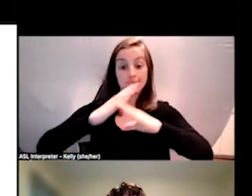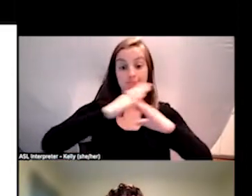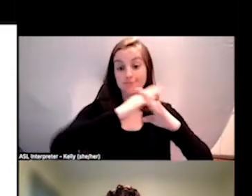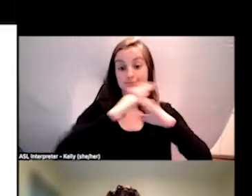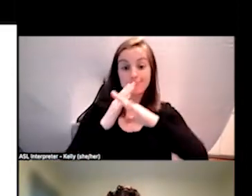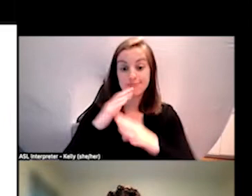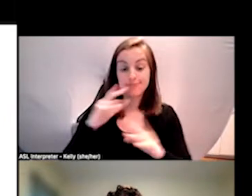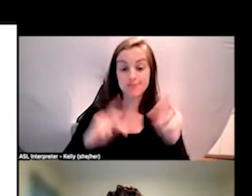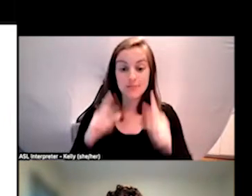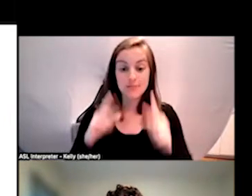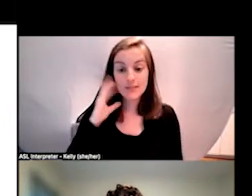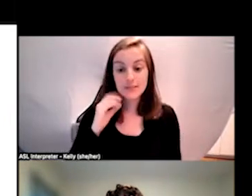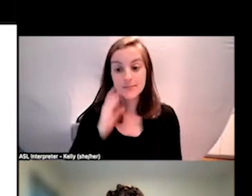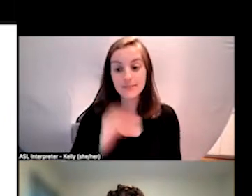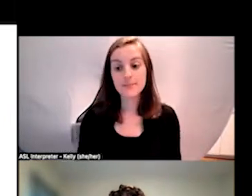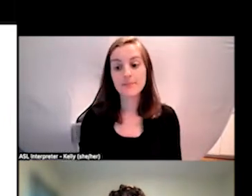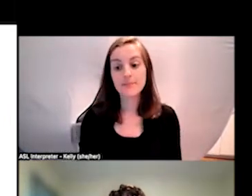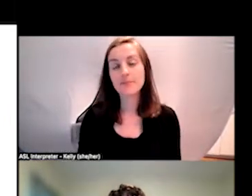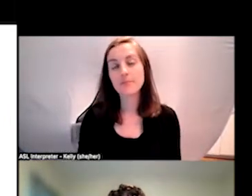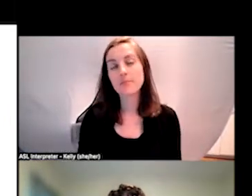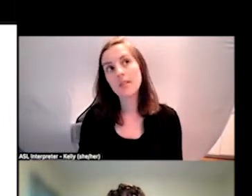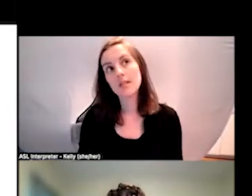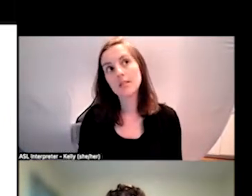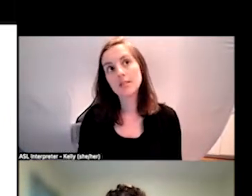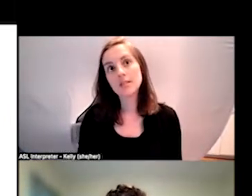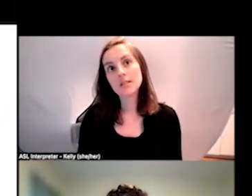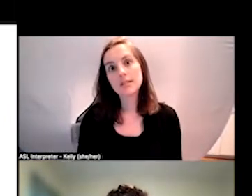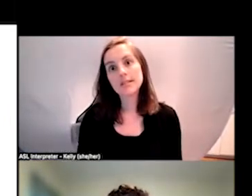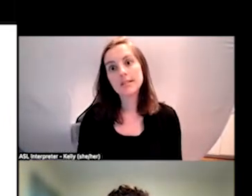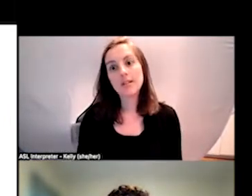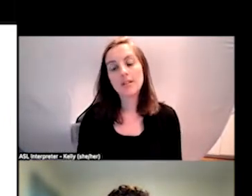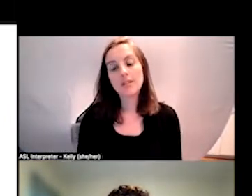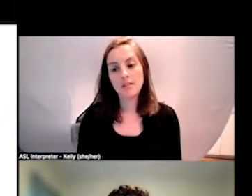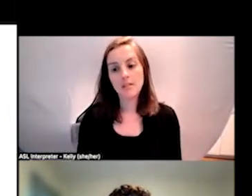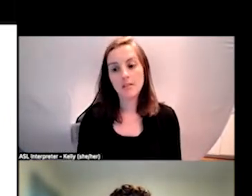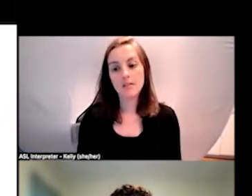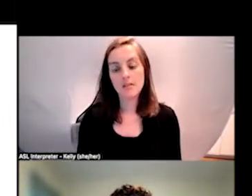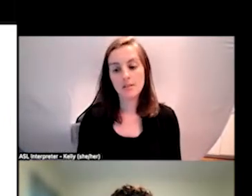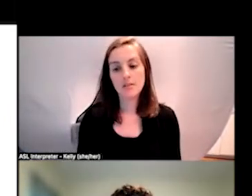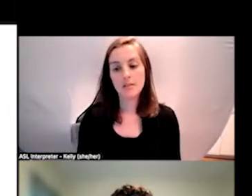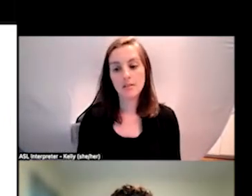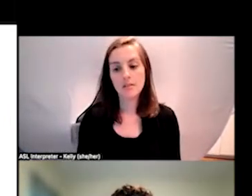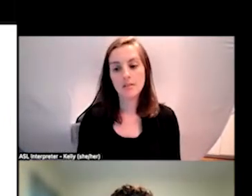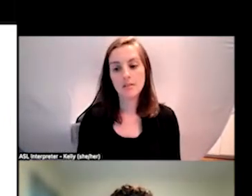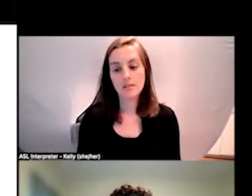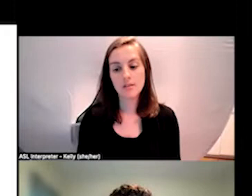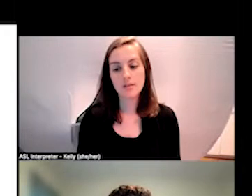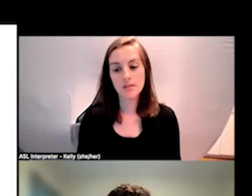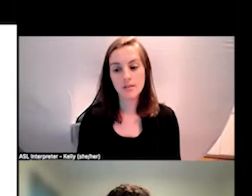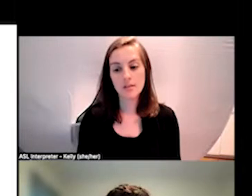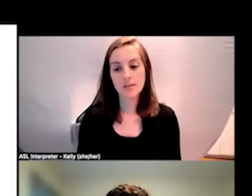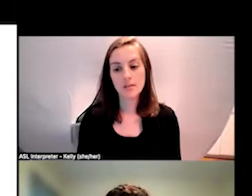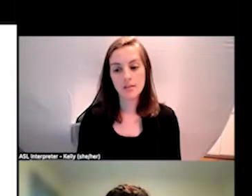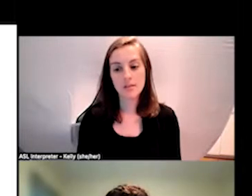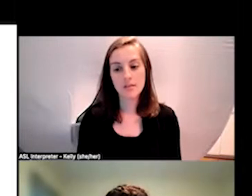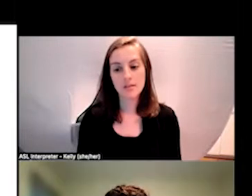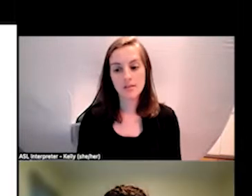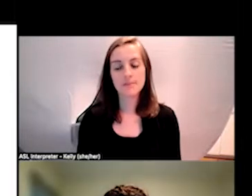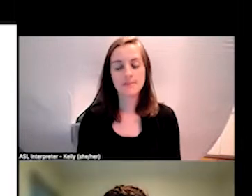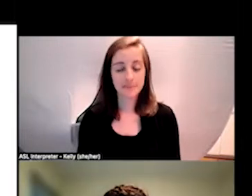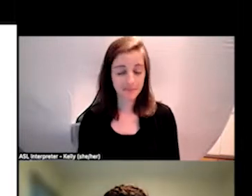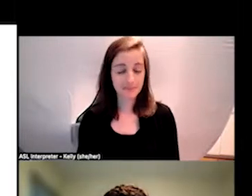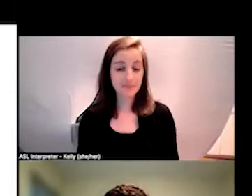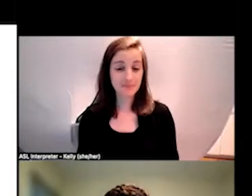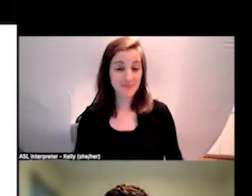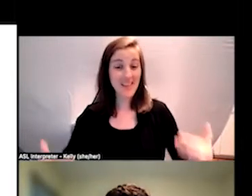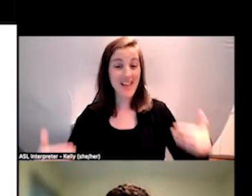just because there is a way to access a lot of these resources doesn't mean there's an obvious way to access a